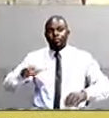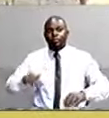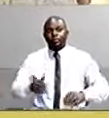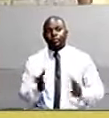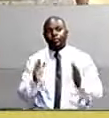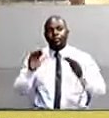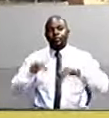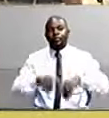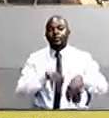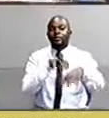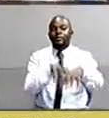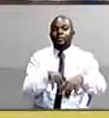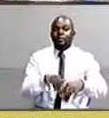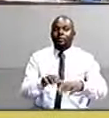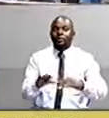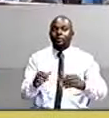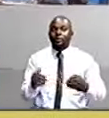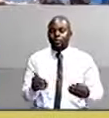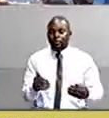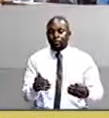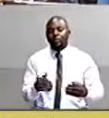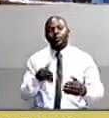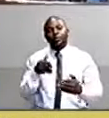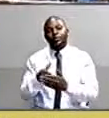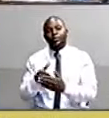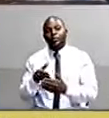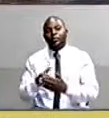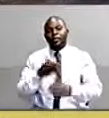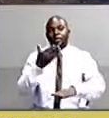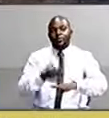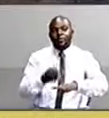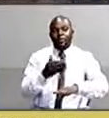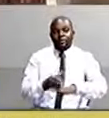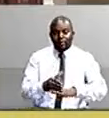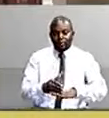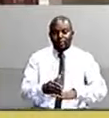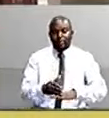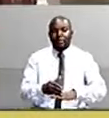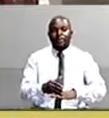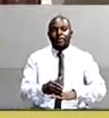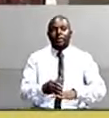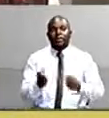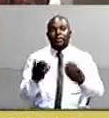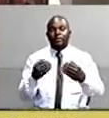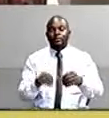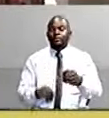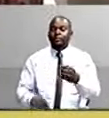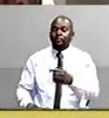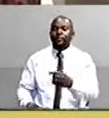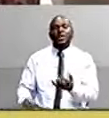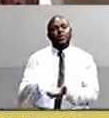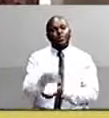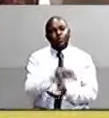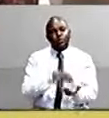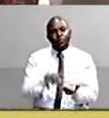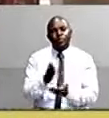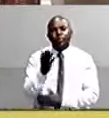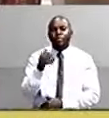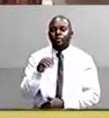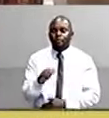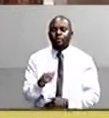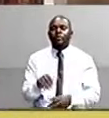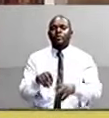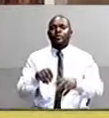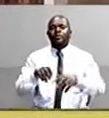in agricultural produce, as well as affected fishing activities. Indeed, it disturbs us a lot. We carry out enforcements.